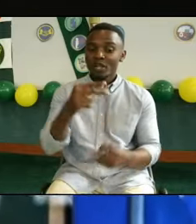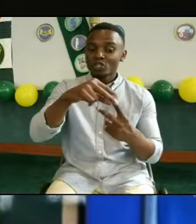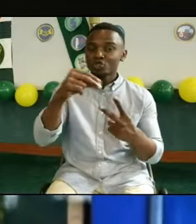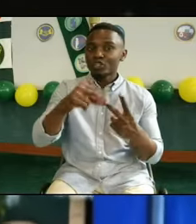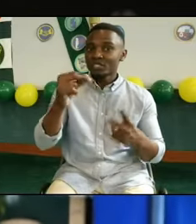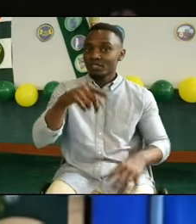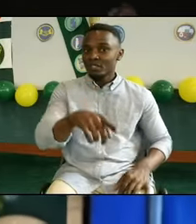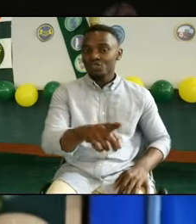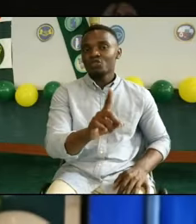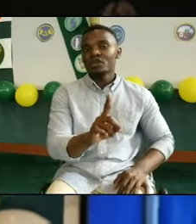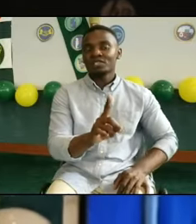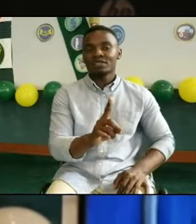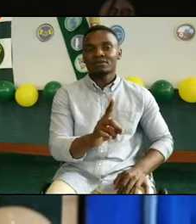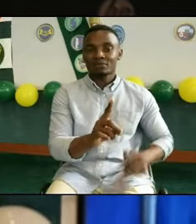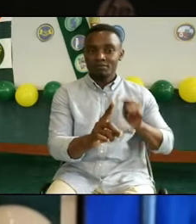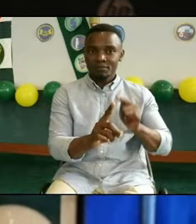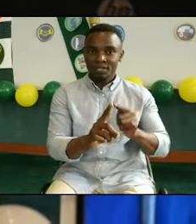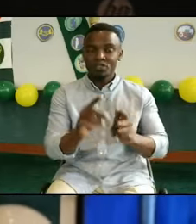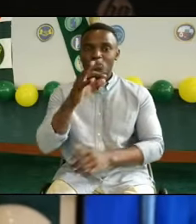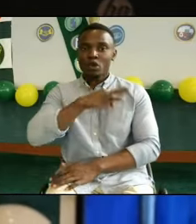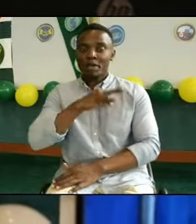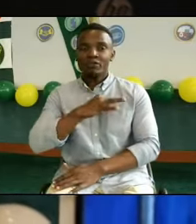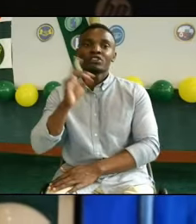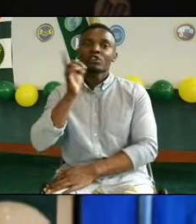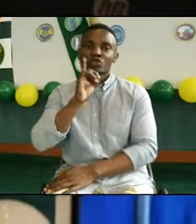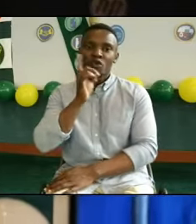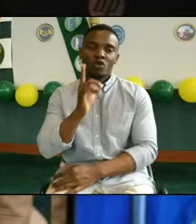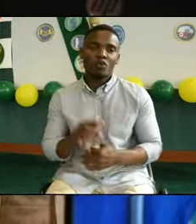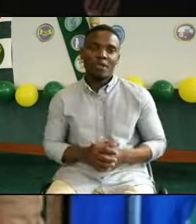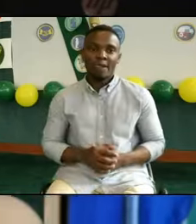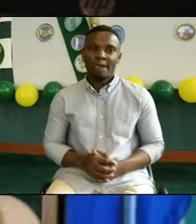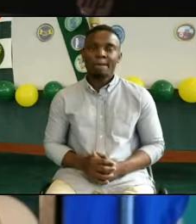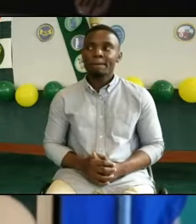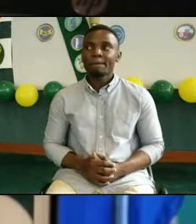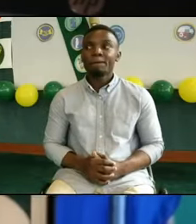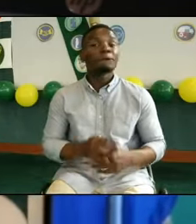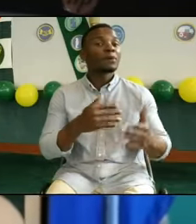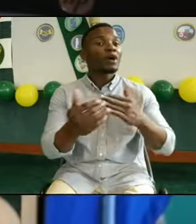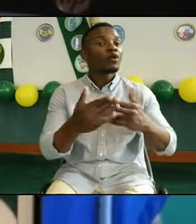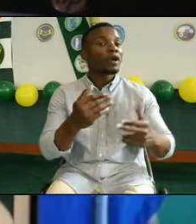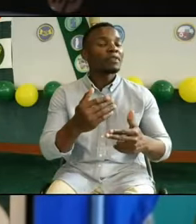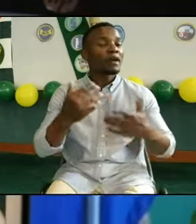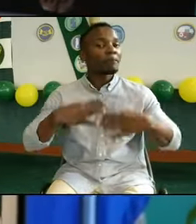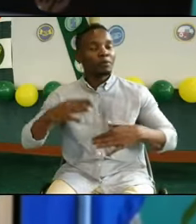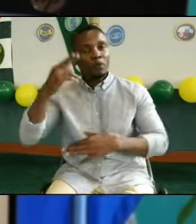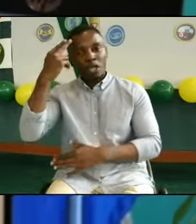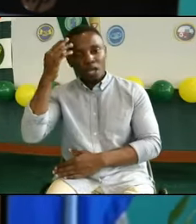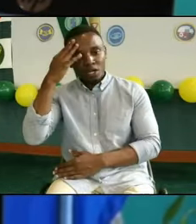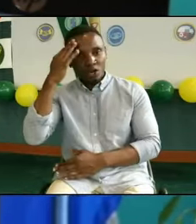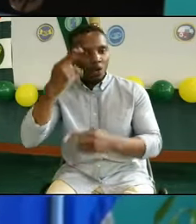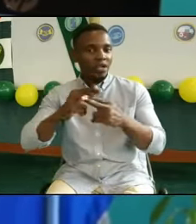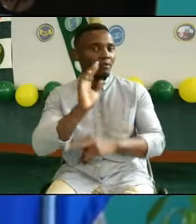choices are your seed for transgenerational influence. Whether your name will be known or it will not be